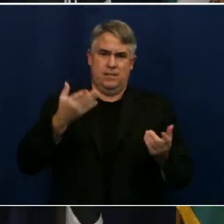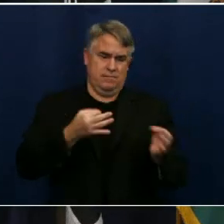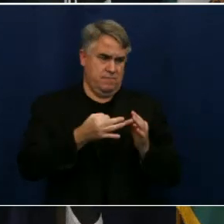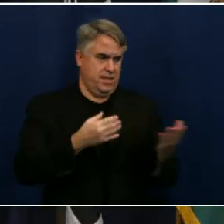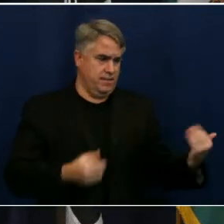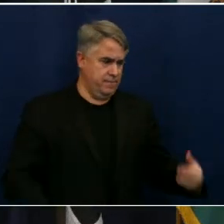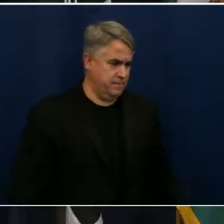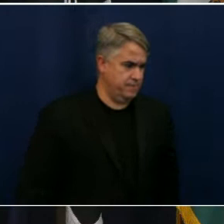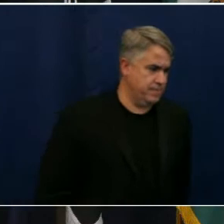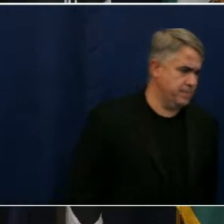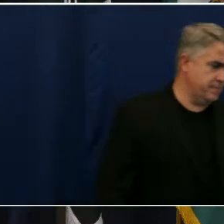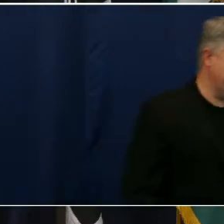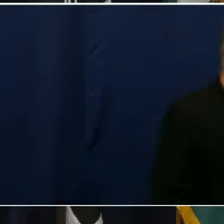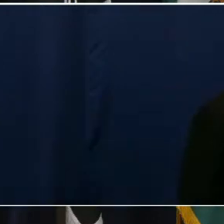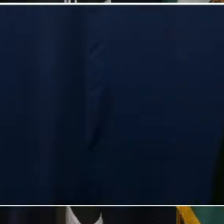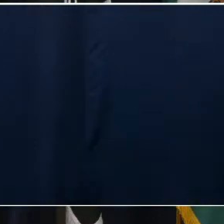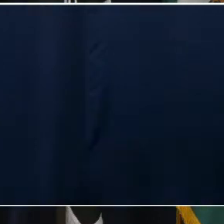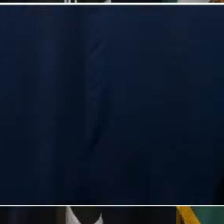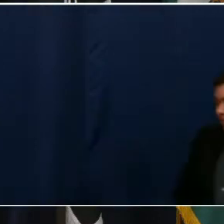es,